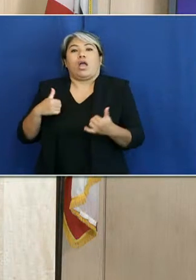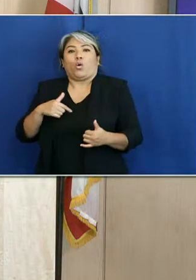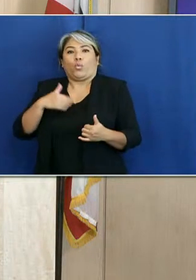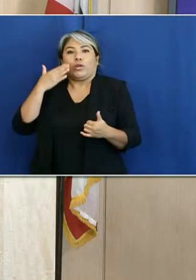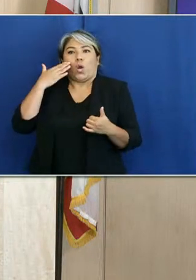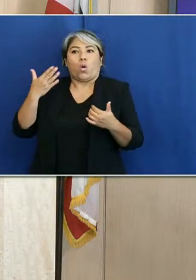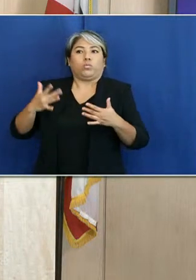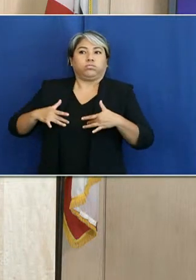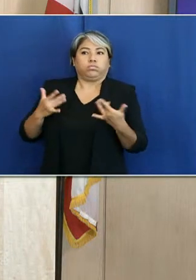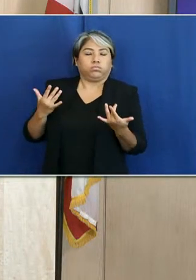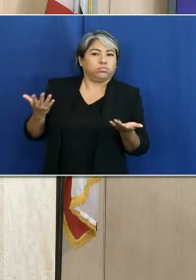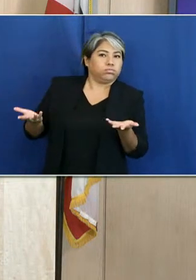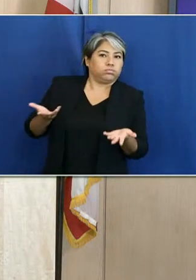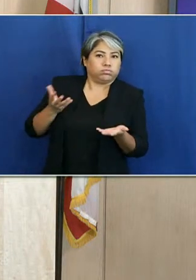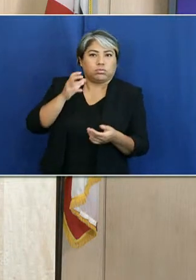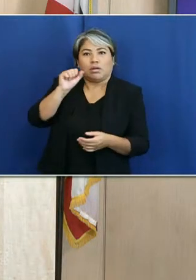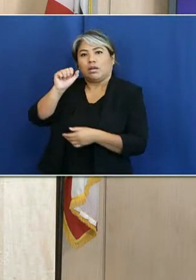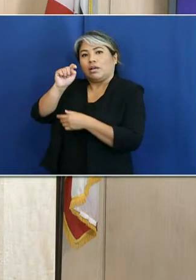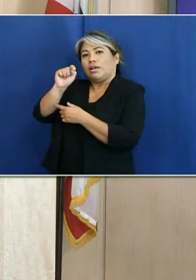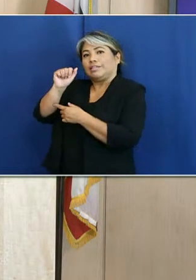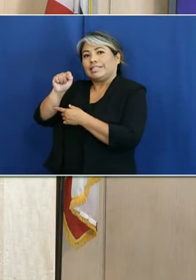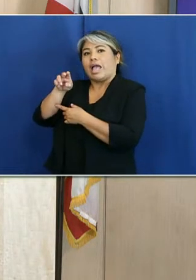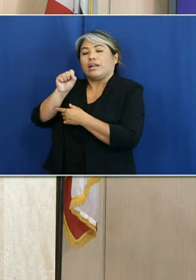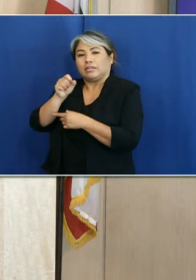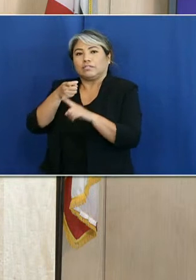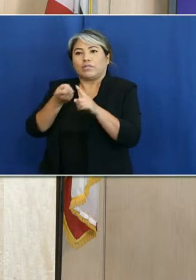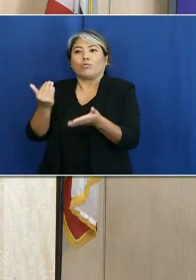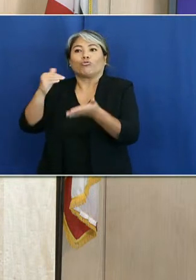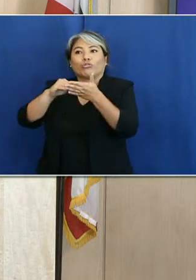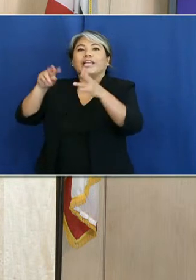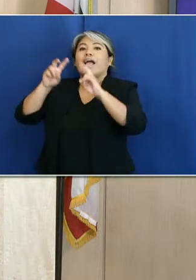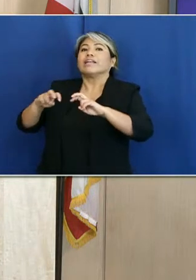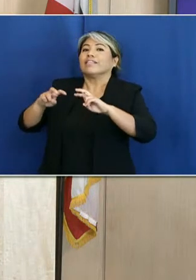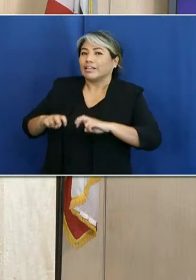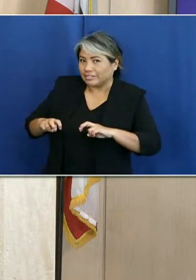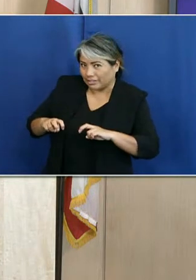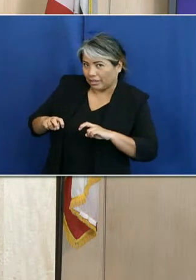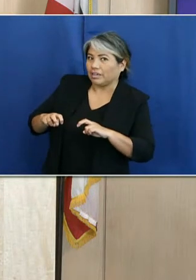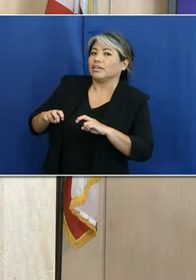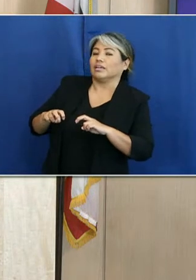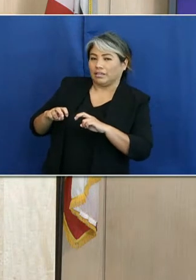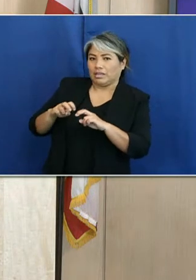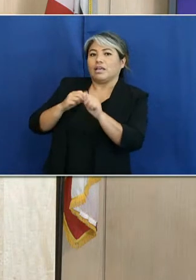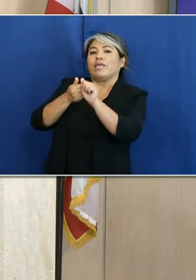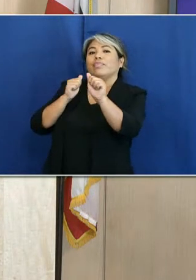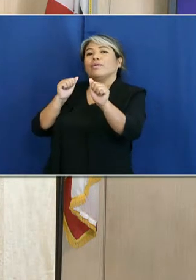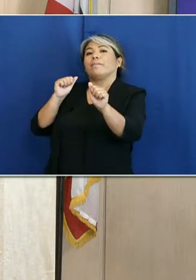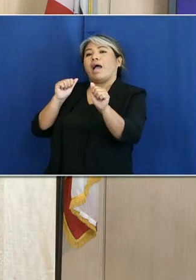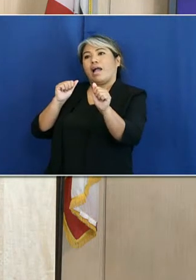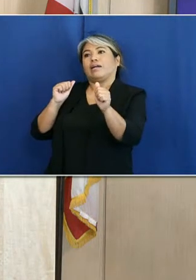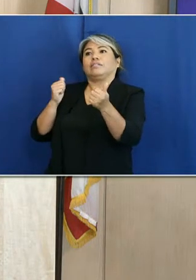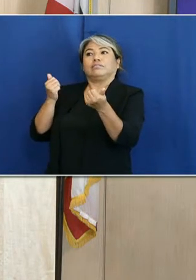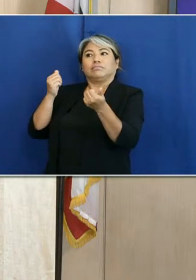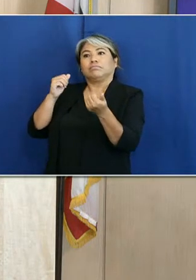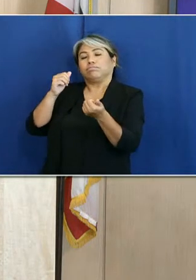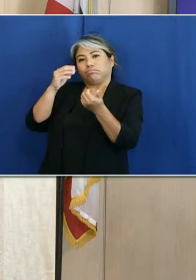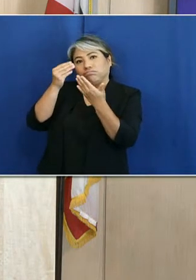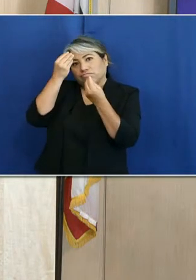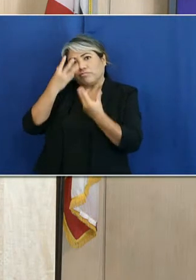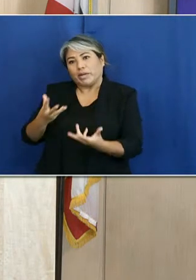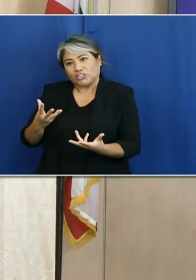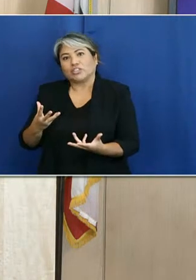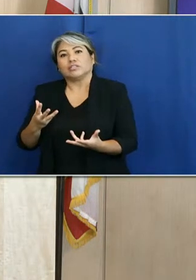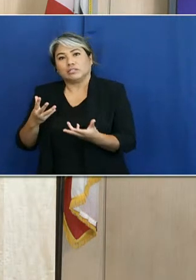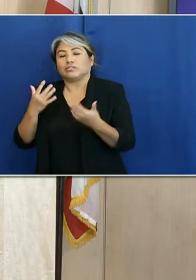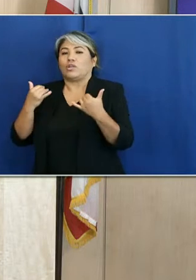what our status is as a result of the reanalyzation of the backlog tests that came in.